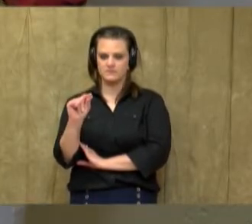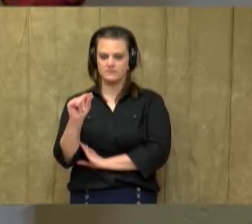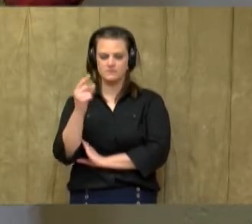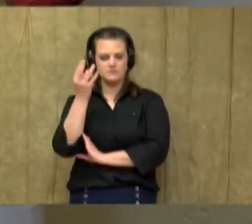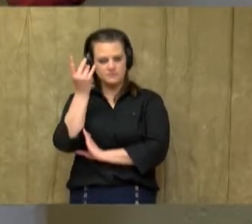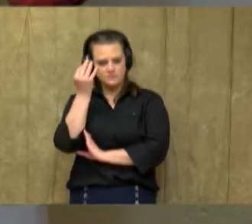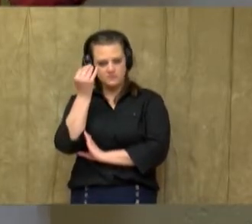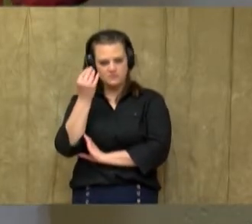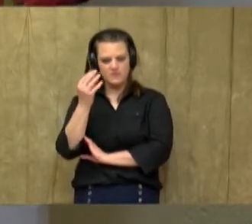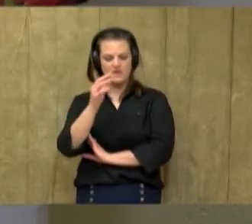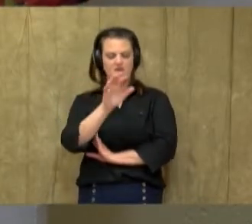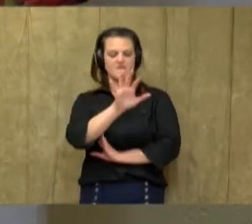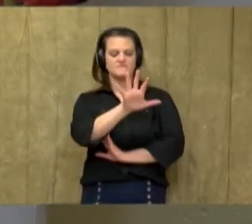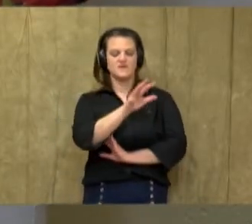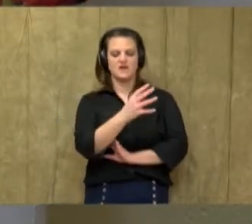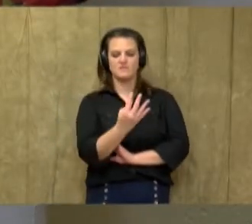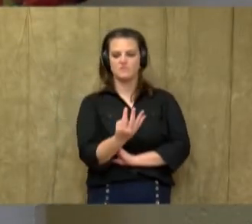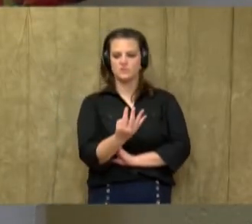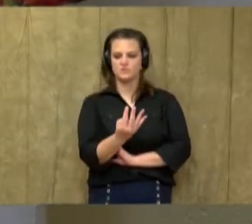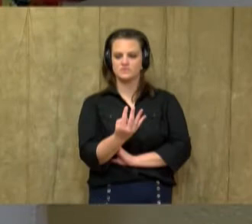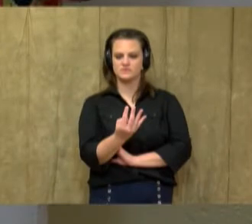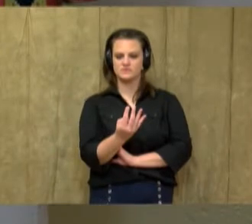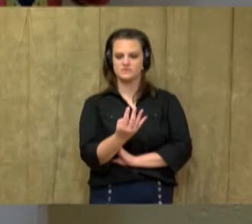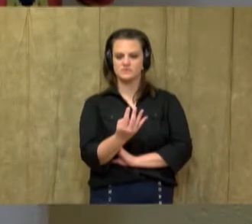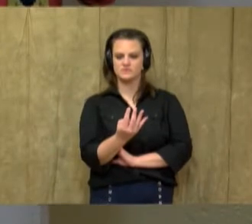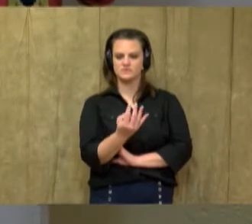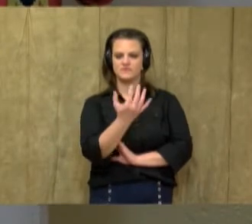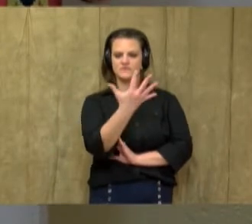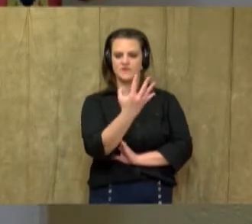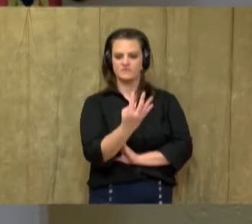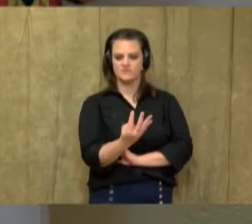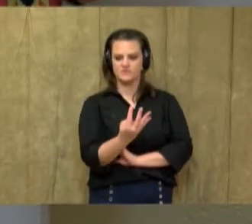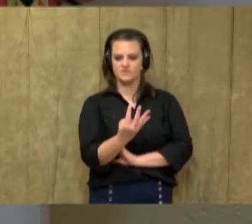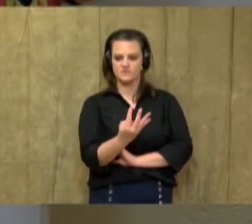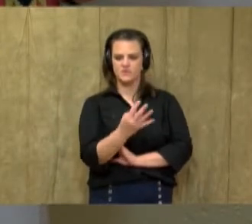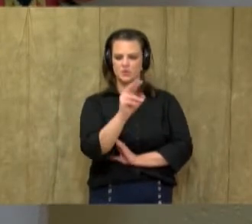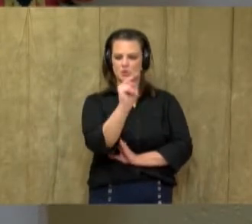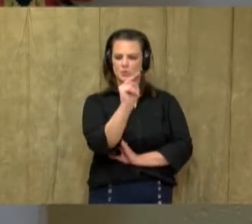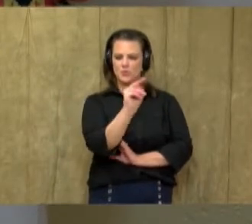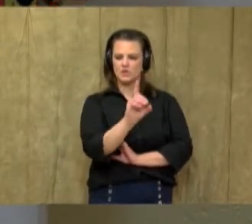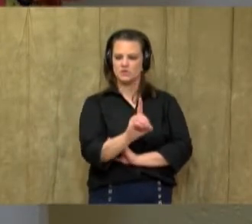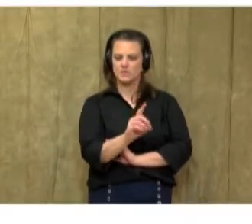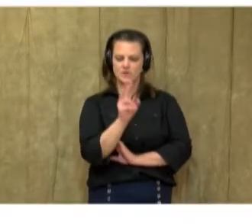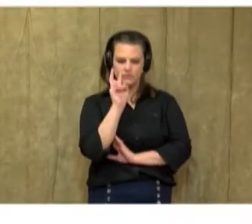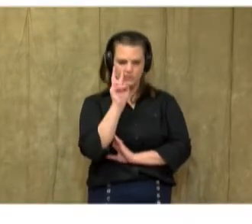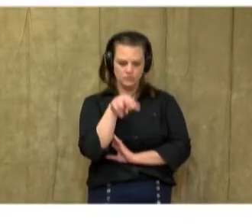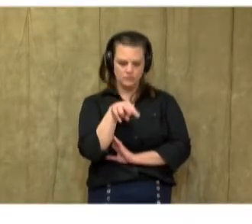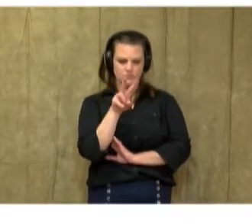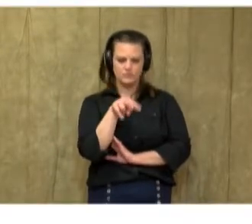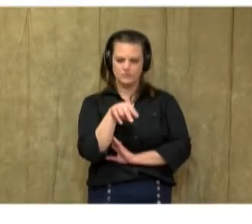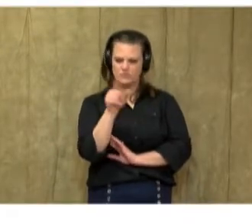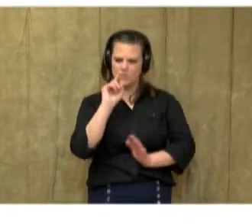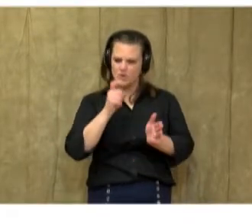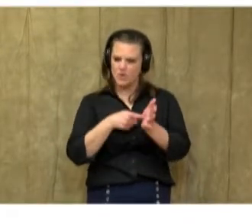Think about 5/4. Look at the numerator and look at the denominator. Do you notice